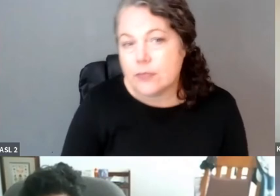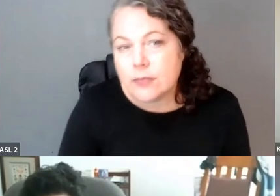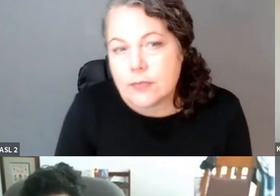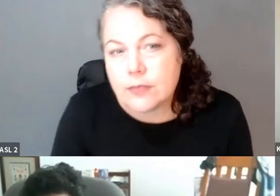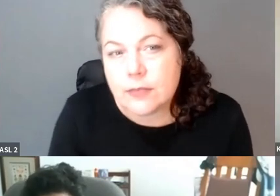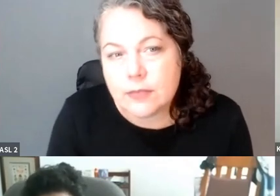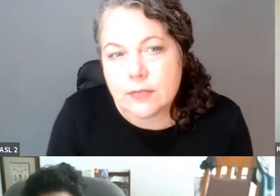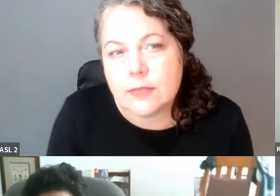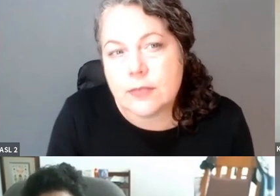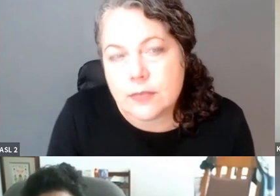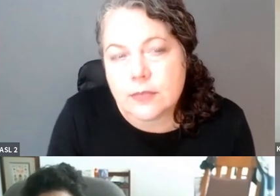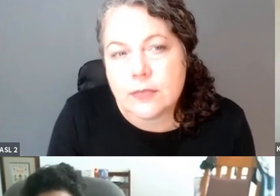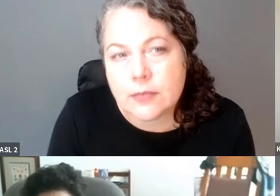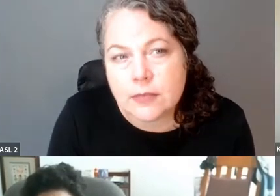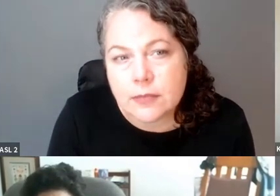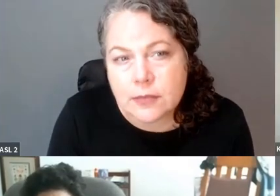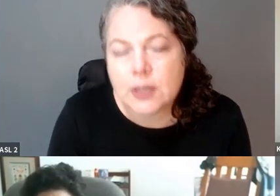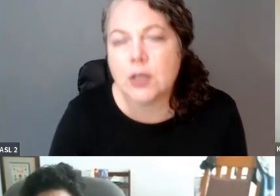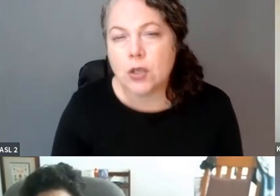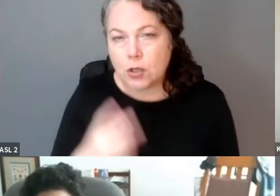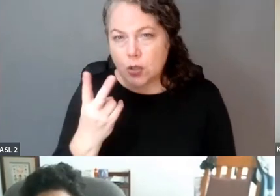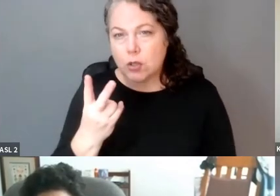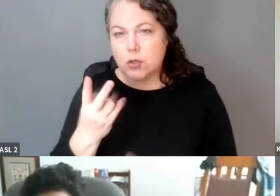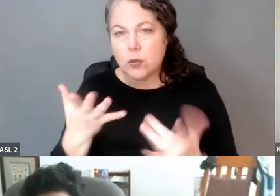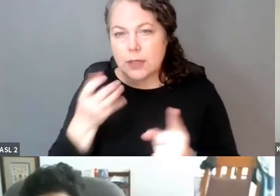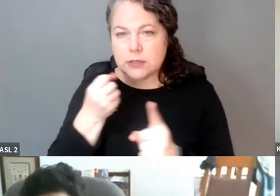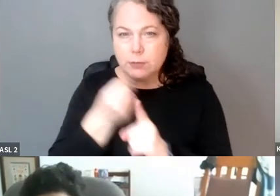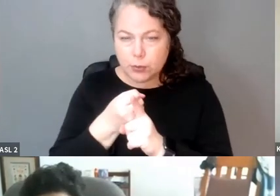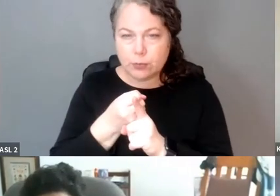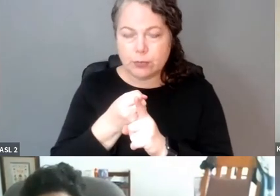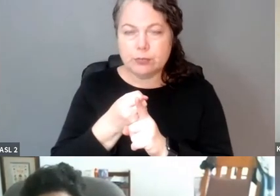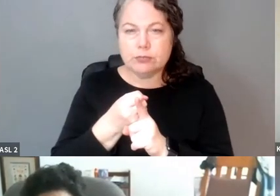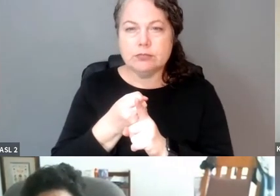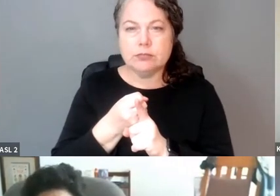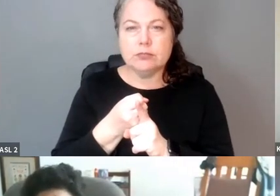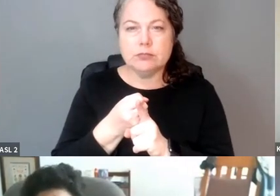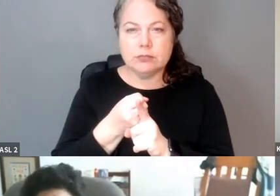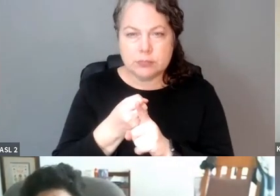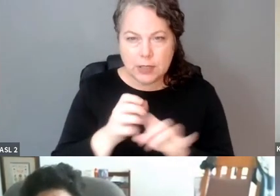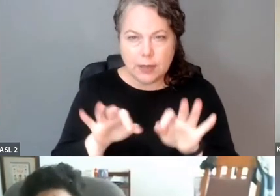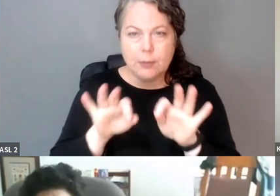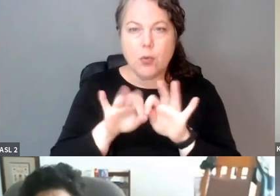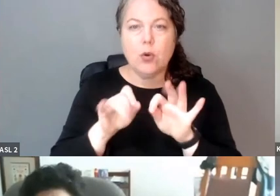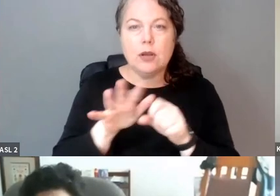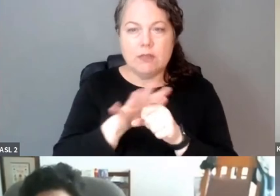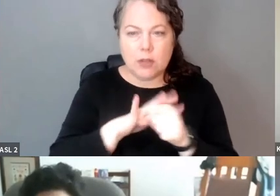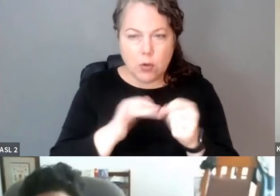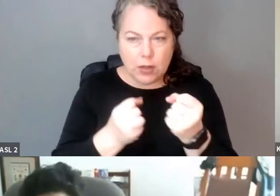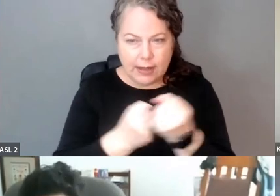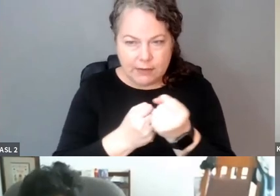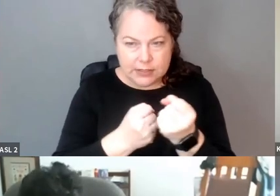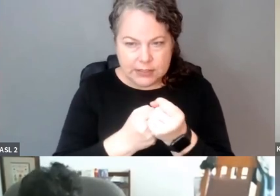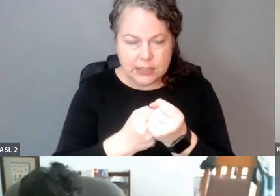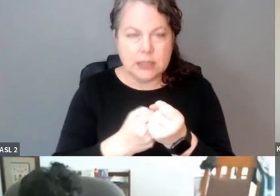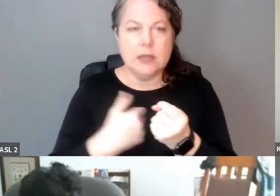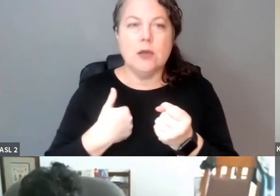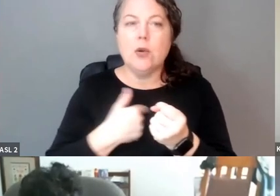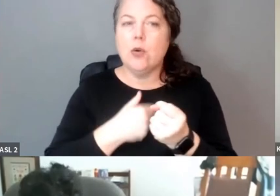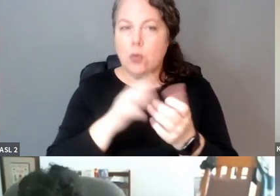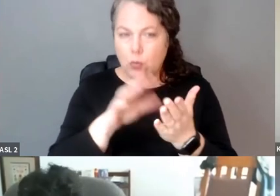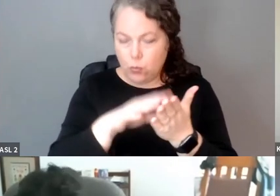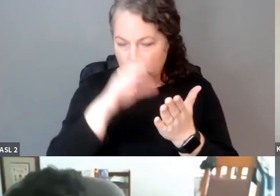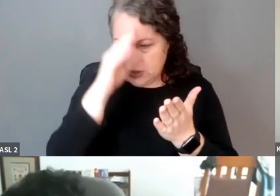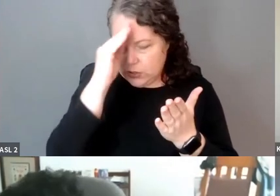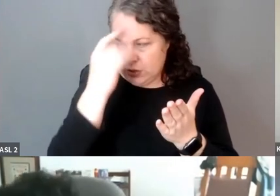of things struck me. One is the importance of local advocacy. We certainly learned in the